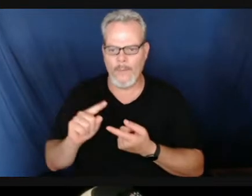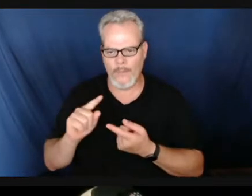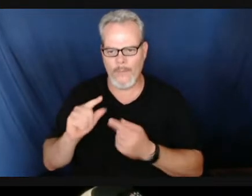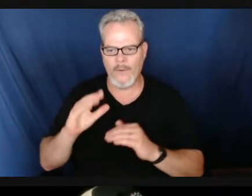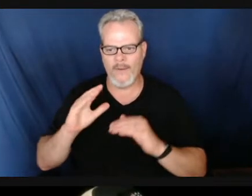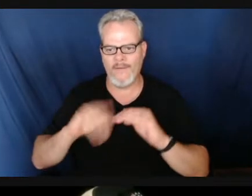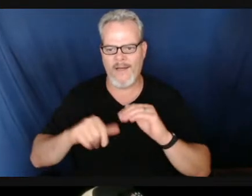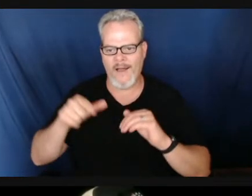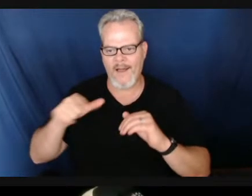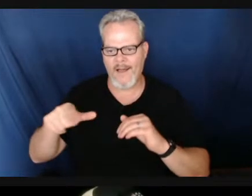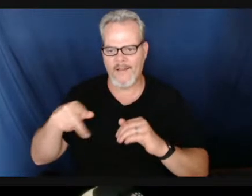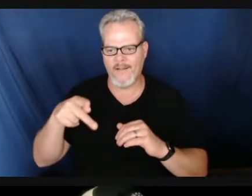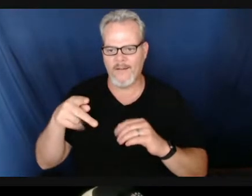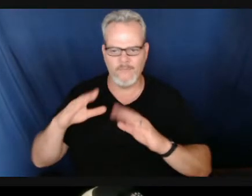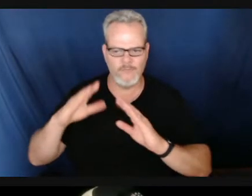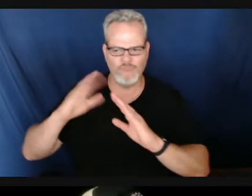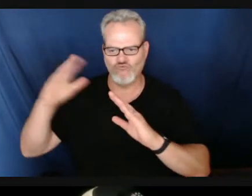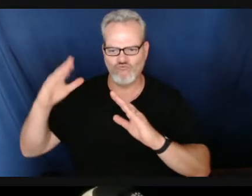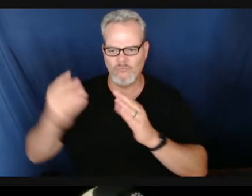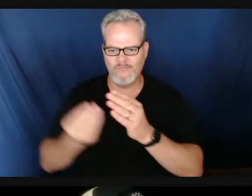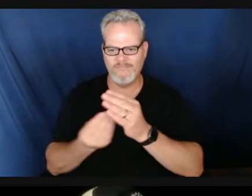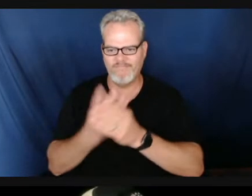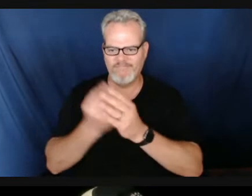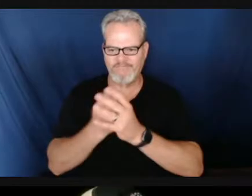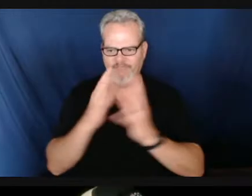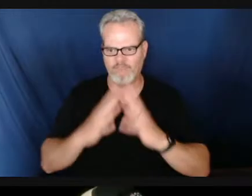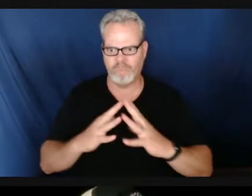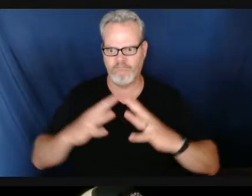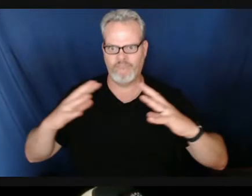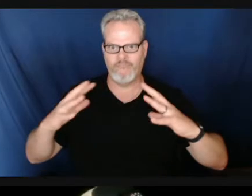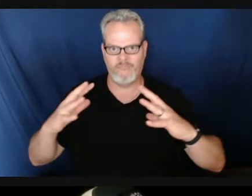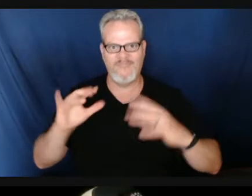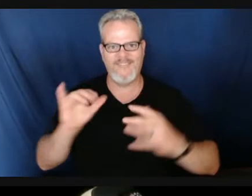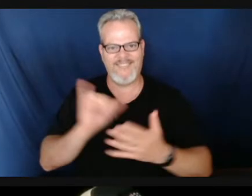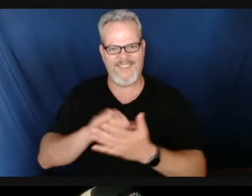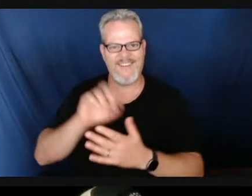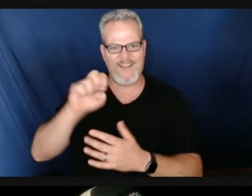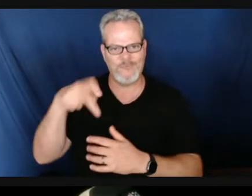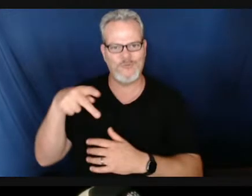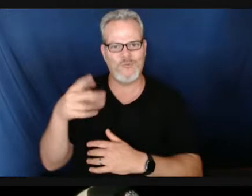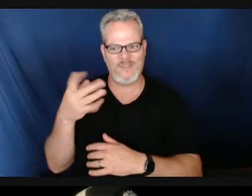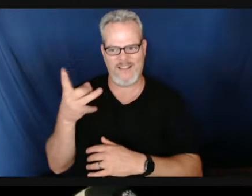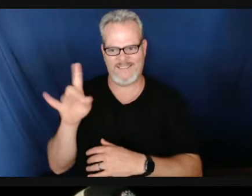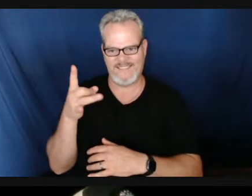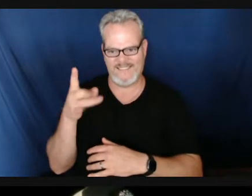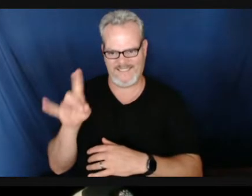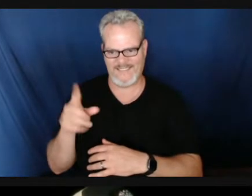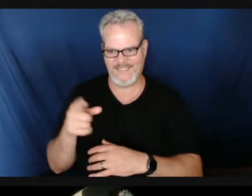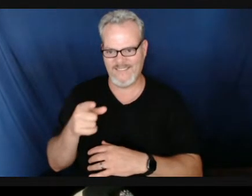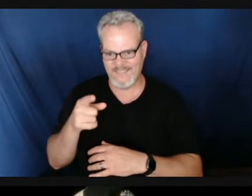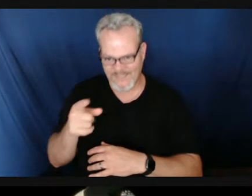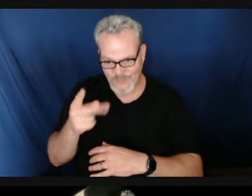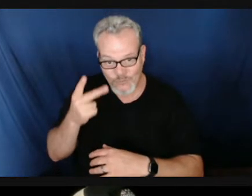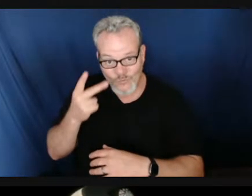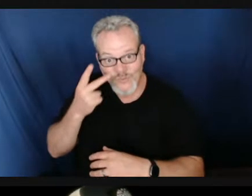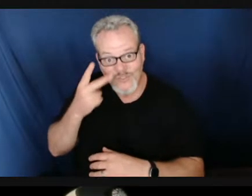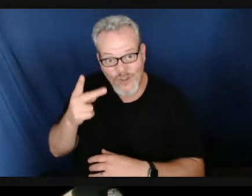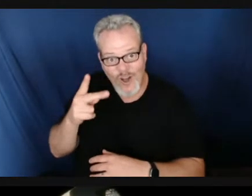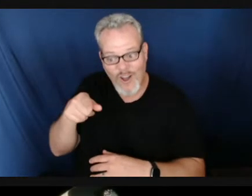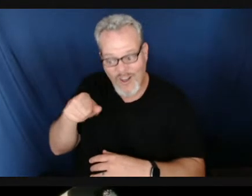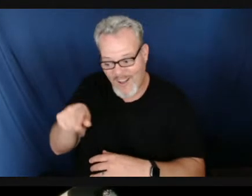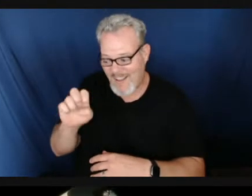of episode 18, right? So when we looked at our graph, we saw that episode 18 peaked a little bit